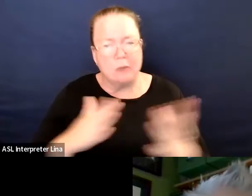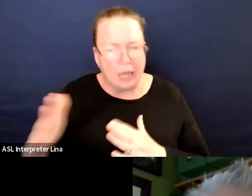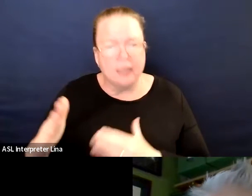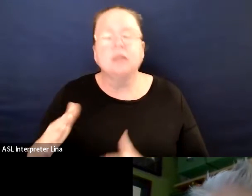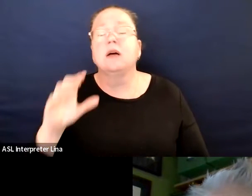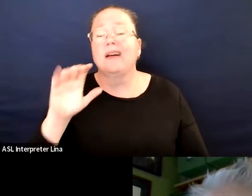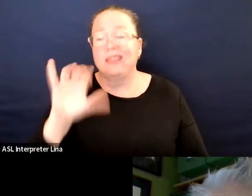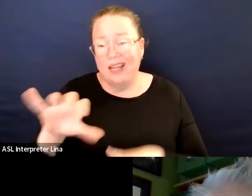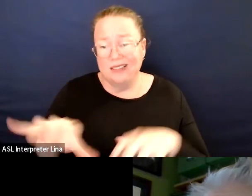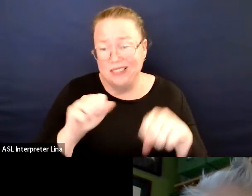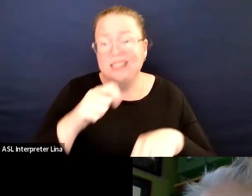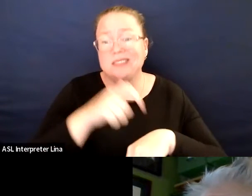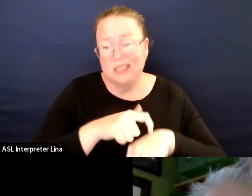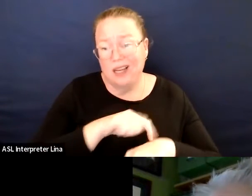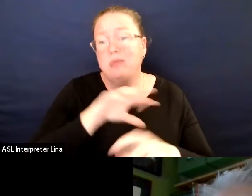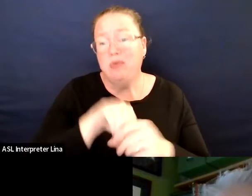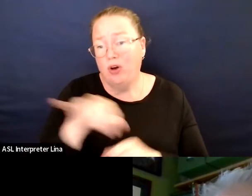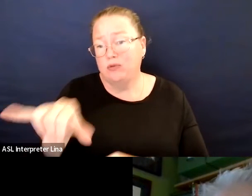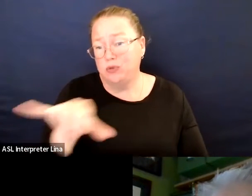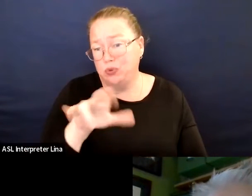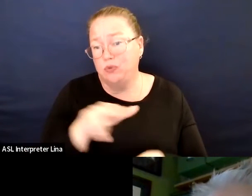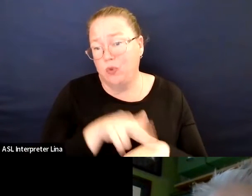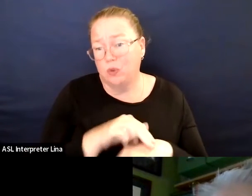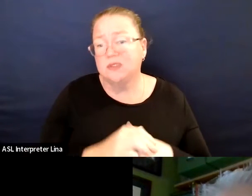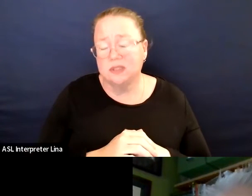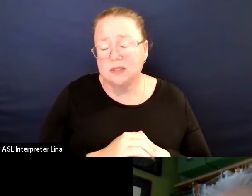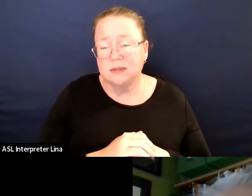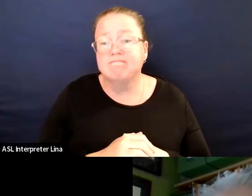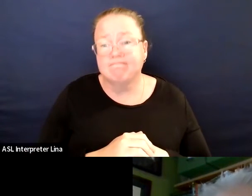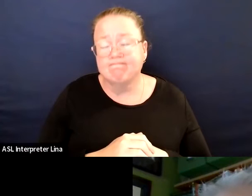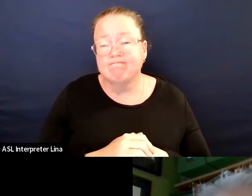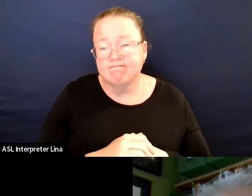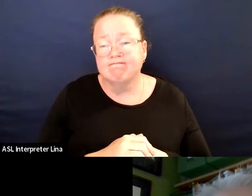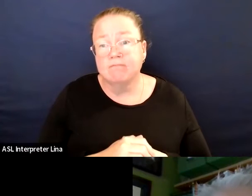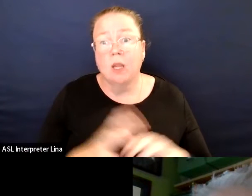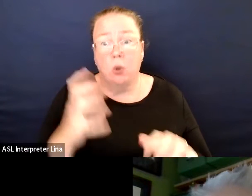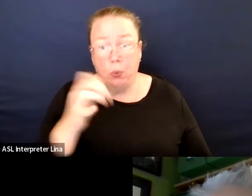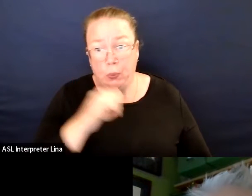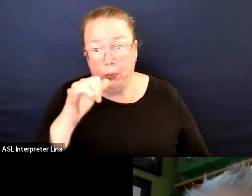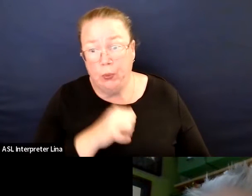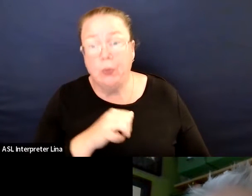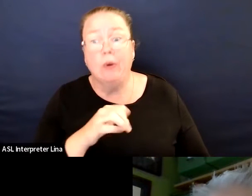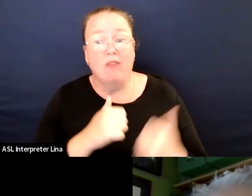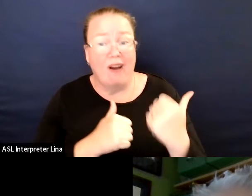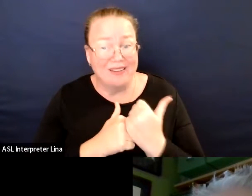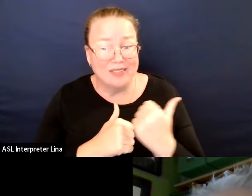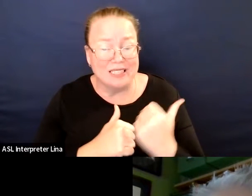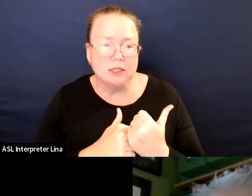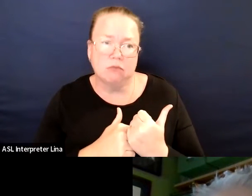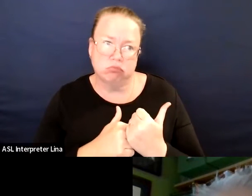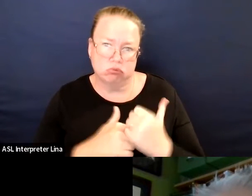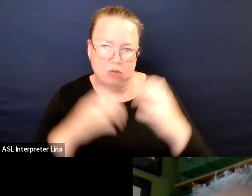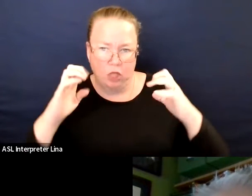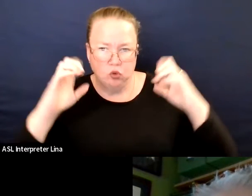planning. So that takes some time and effort in itself, of course. Yeah. And boy, then when it comes to advocacy, I mean,